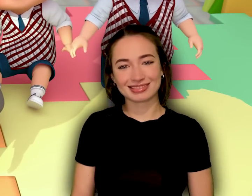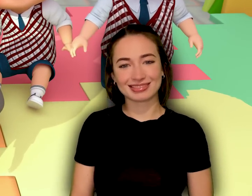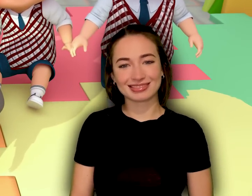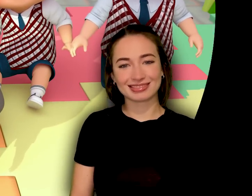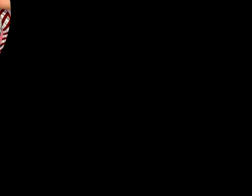free